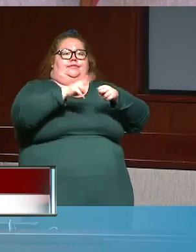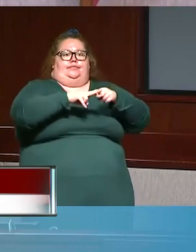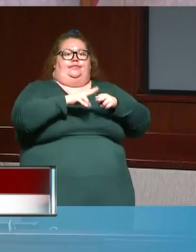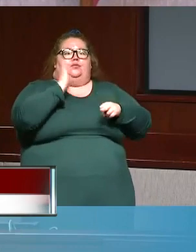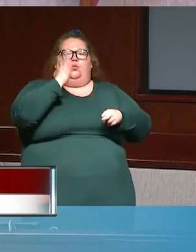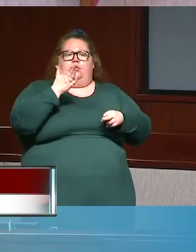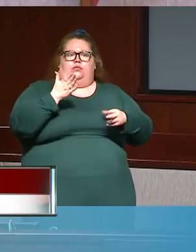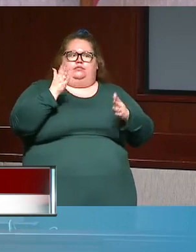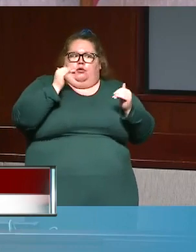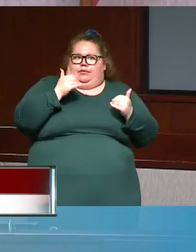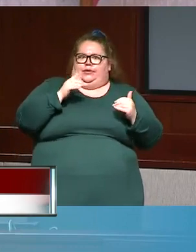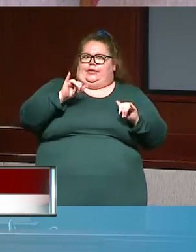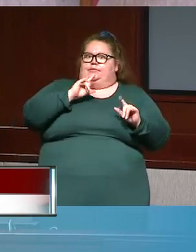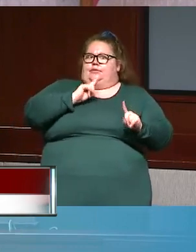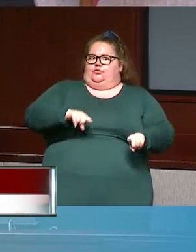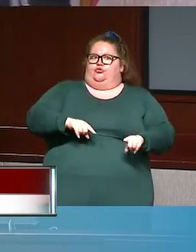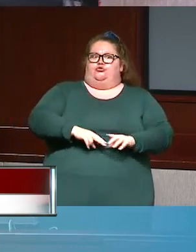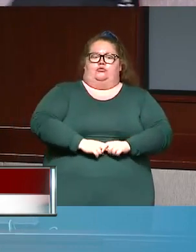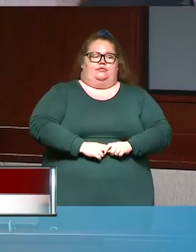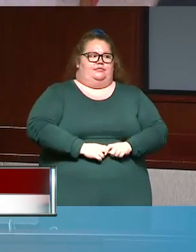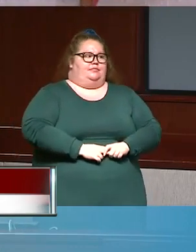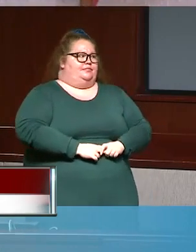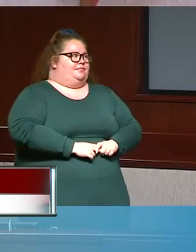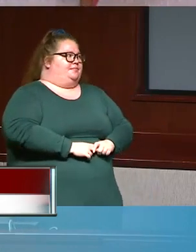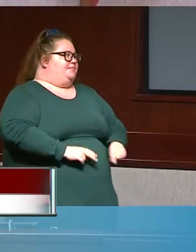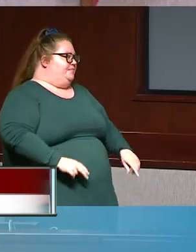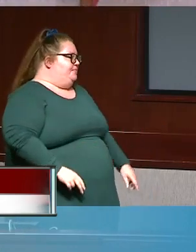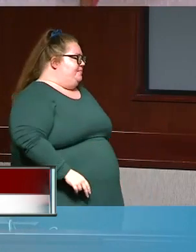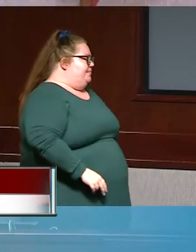Hopefully that answers your question. Thank you. Yep. Yeah, thanks.